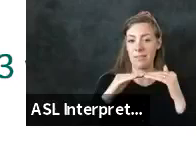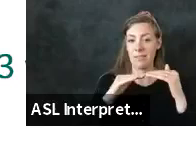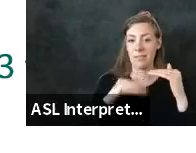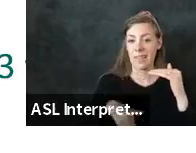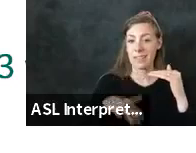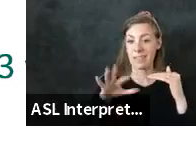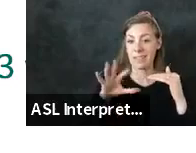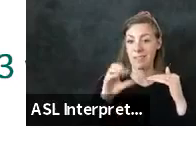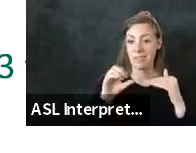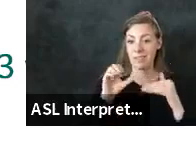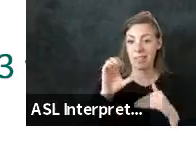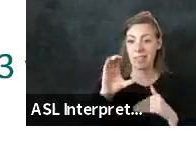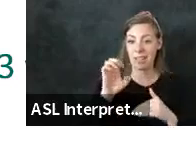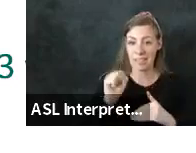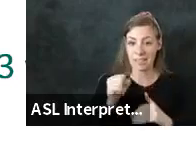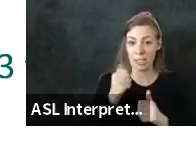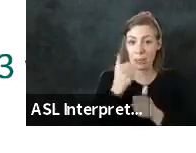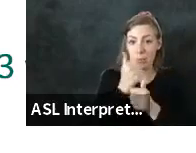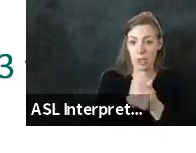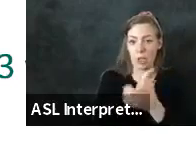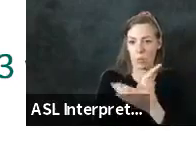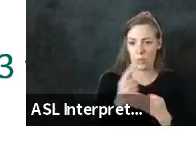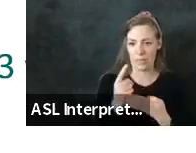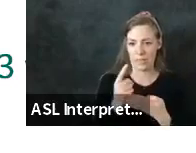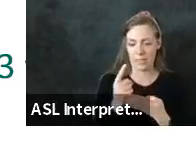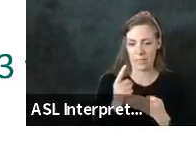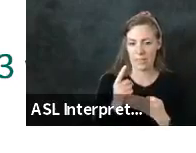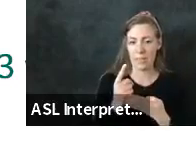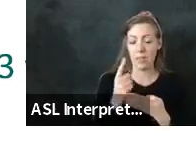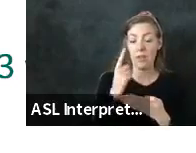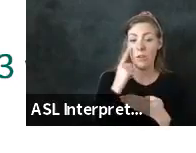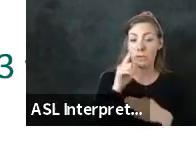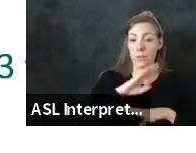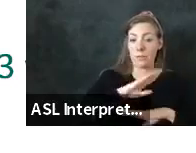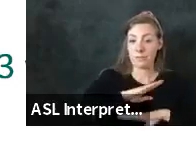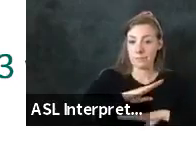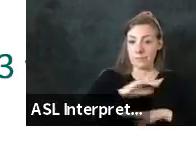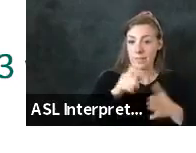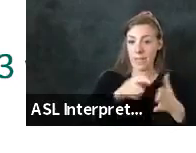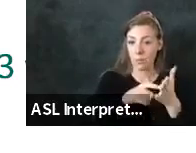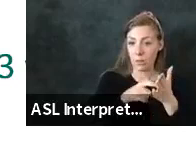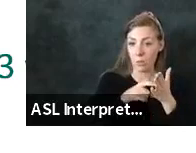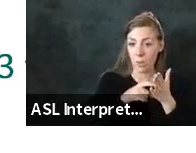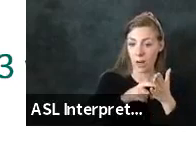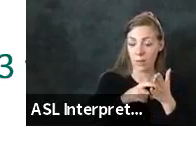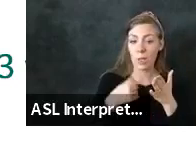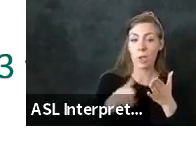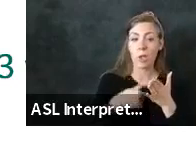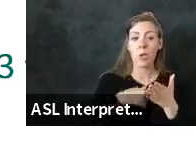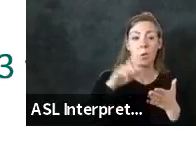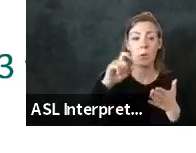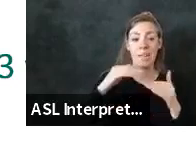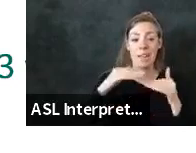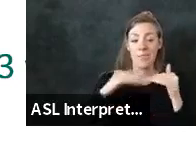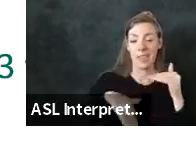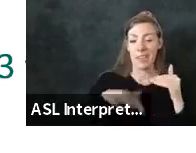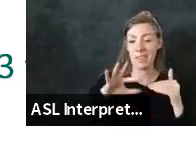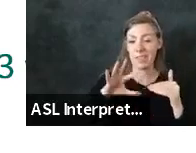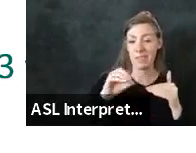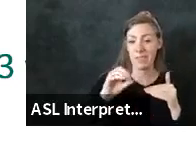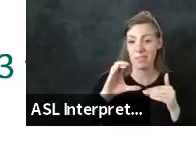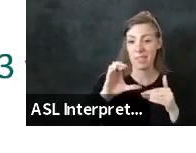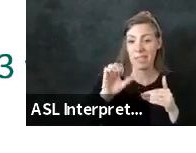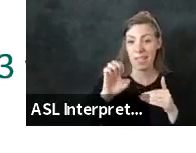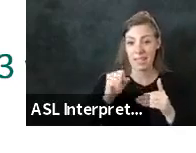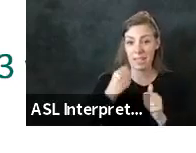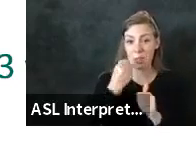50 cases per week. So to meet this criteria, Sonoma County would need to have fewer than 50 cases per week